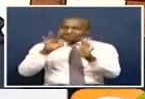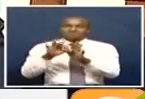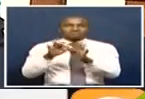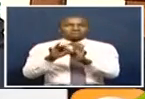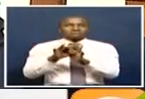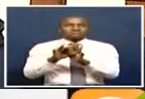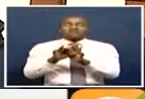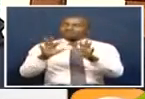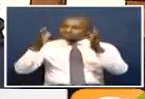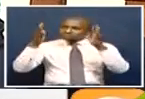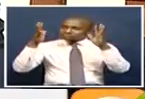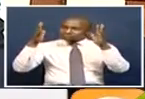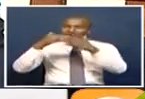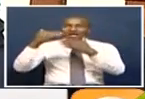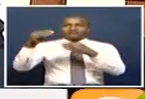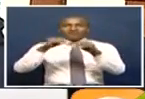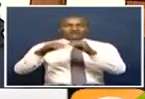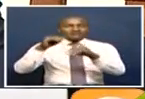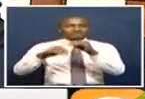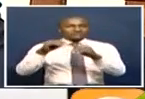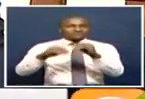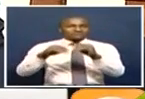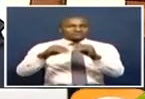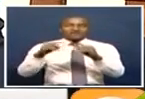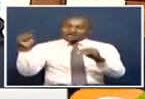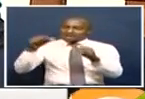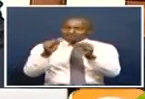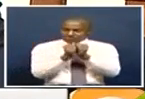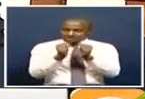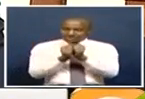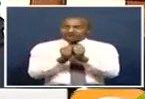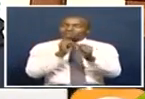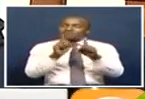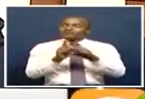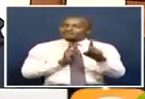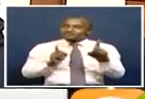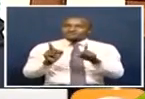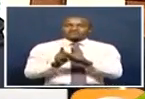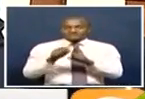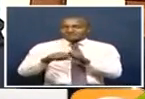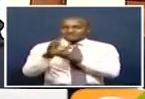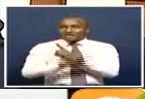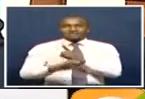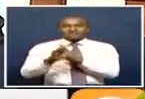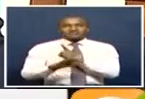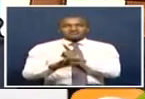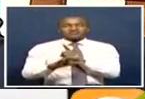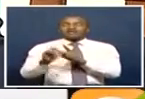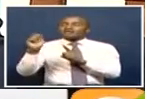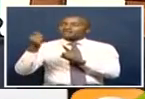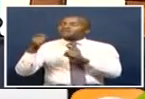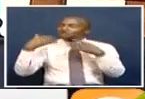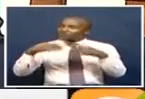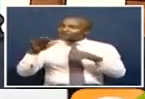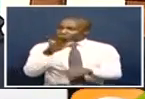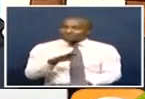and celebrating after the elections and coming together as brothers and sisters of this great nation. Kenya is a wonderful